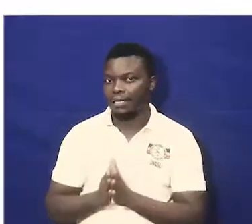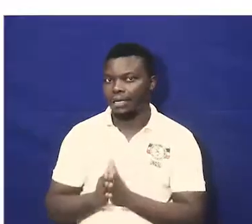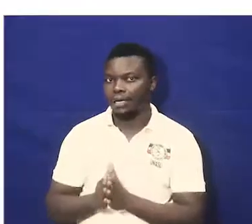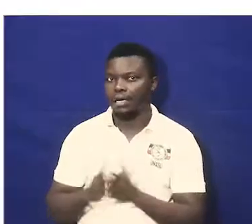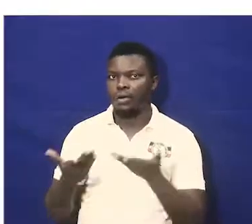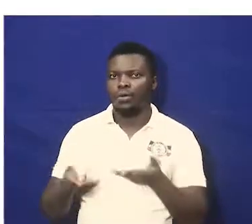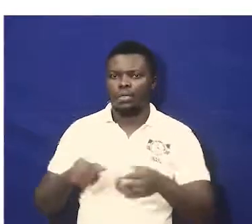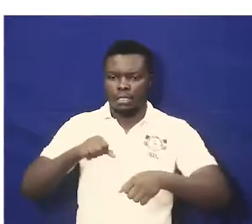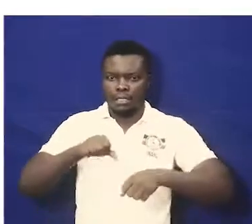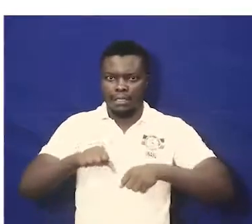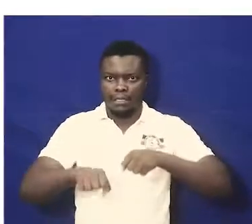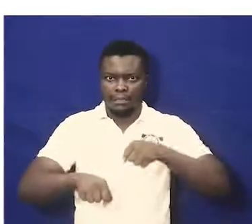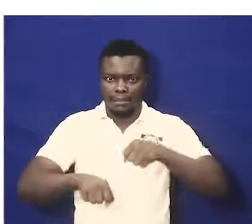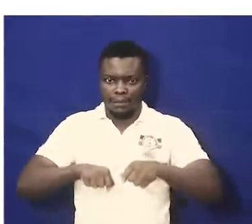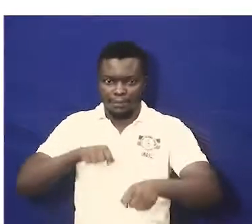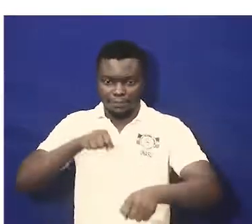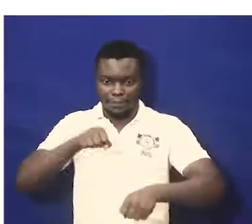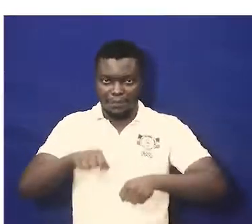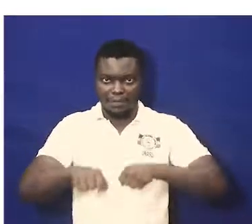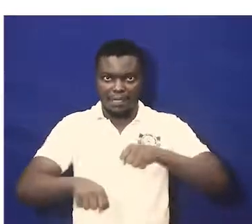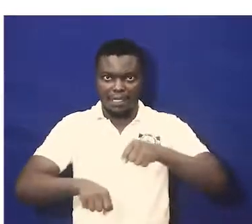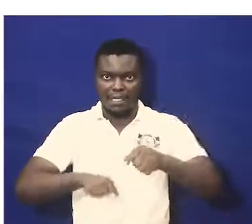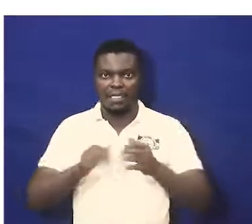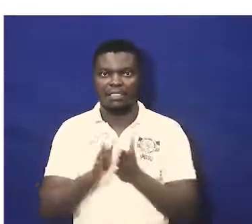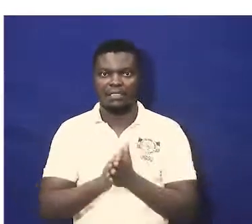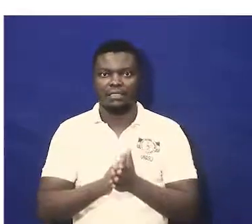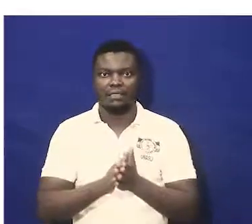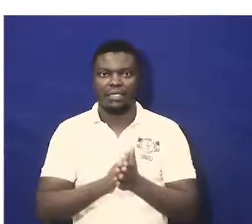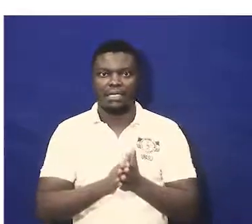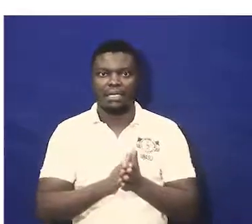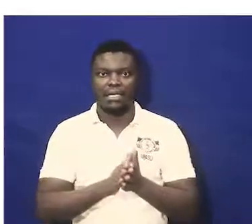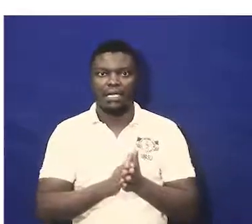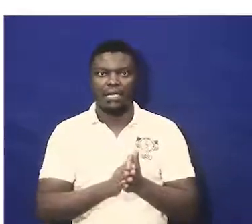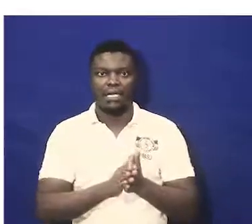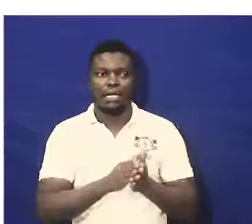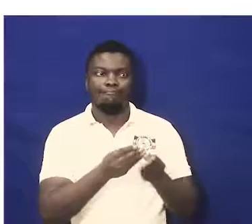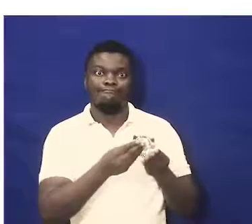A bicycle was bought at